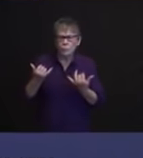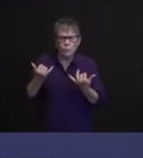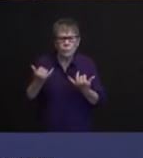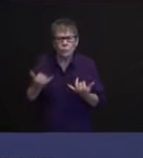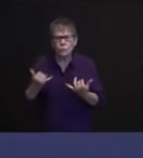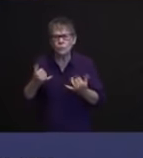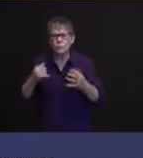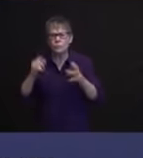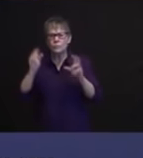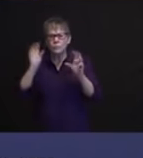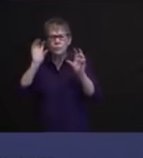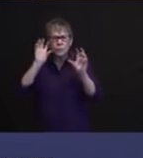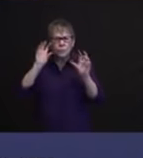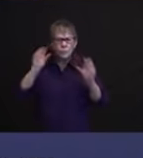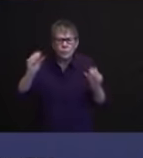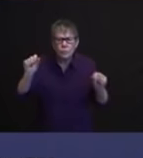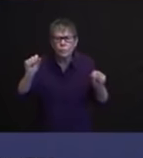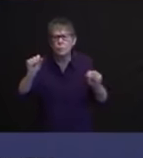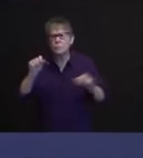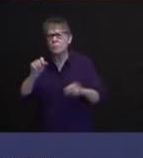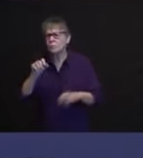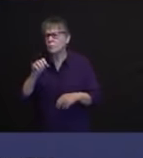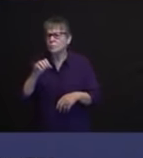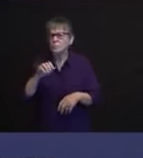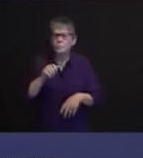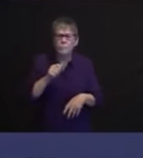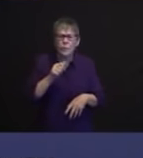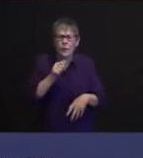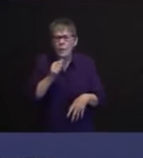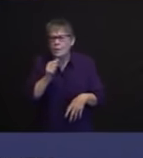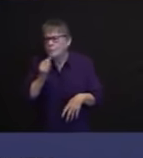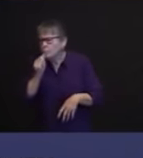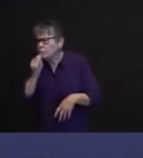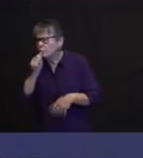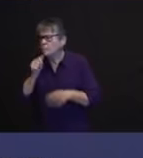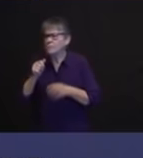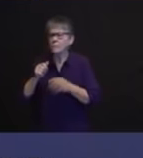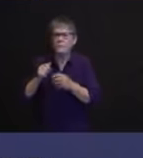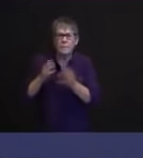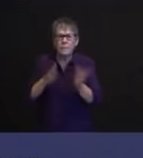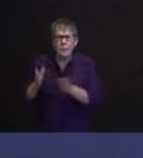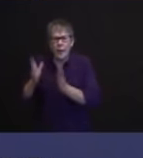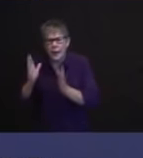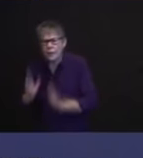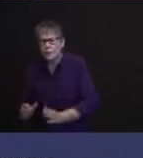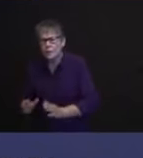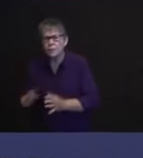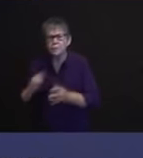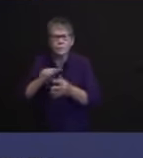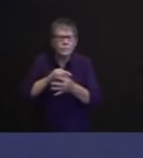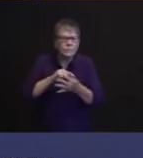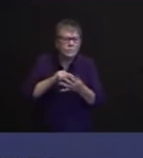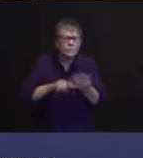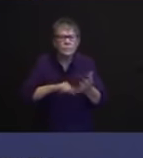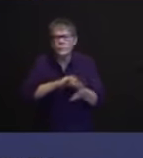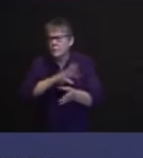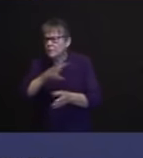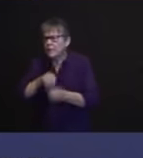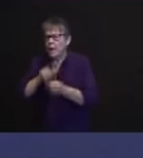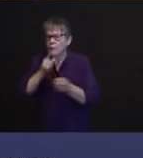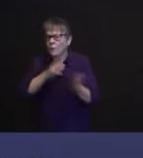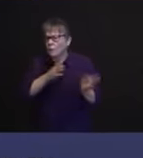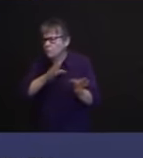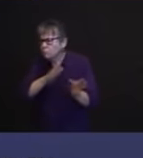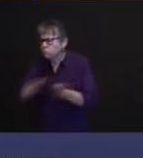sector players, the decades of investment in public health in our country, all the contributing factors. But you have to call it as it is. It's